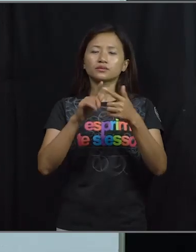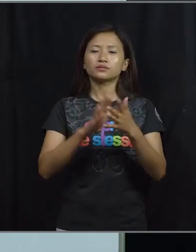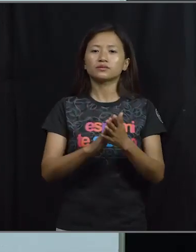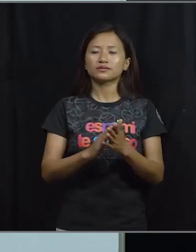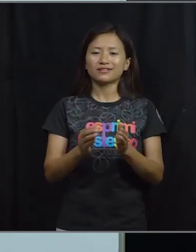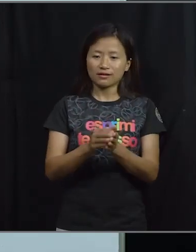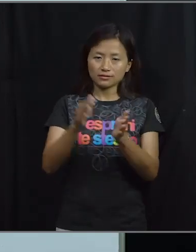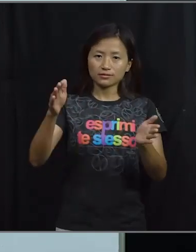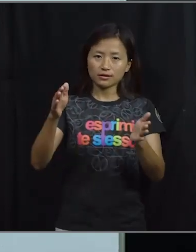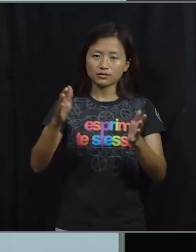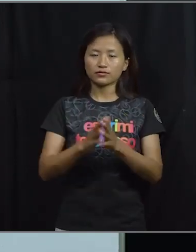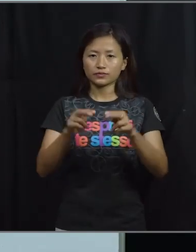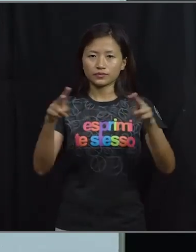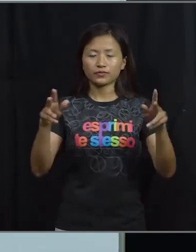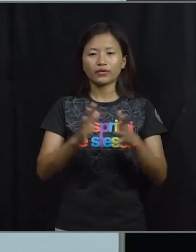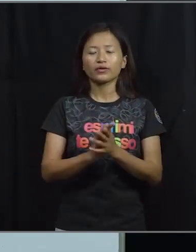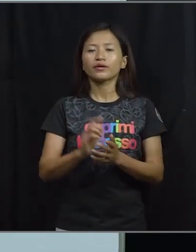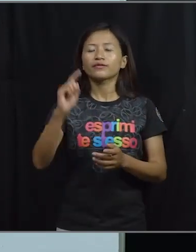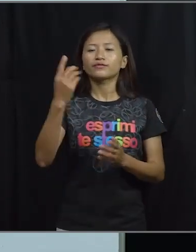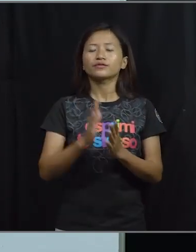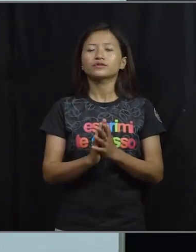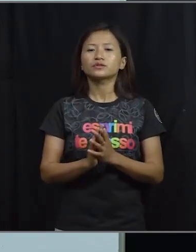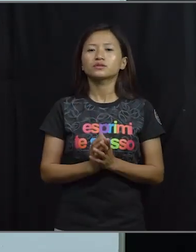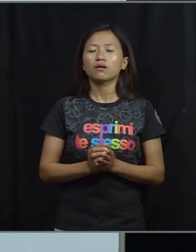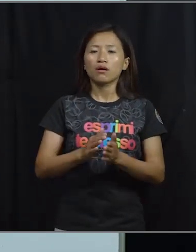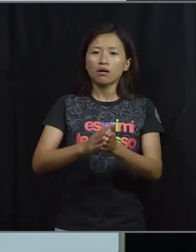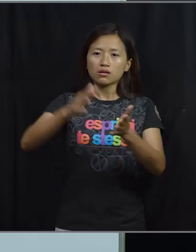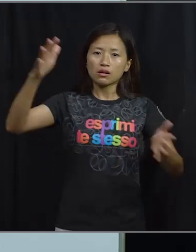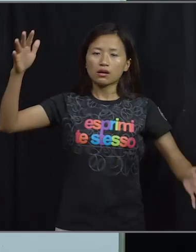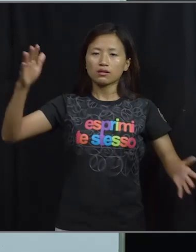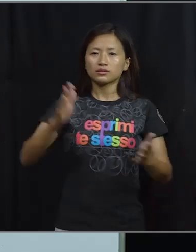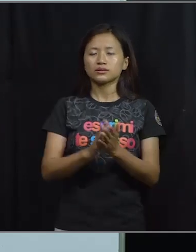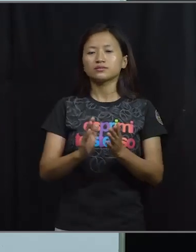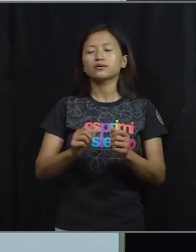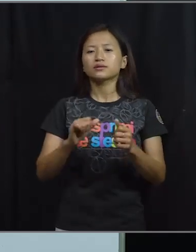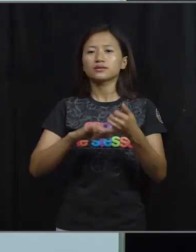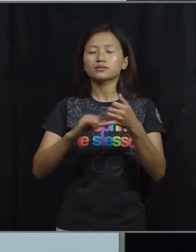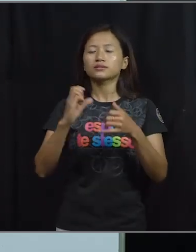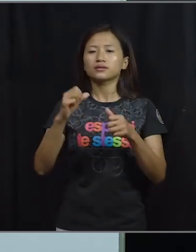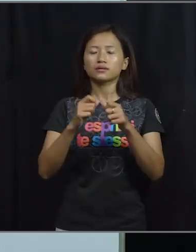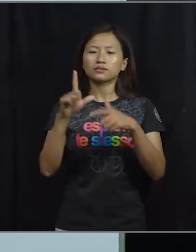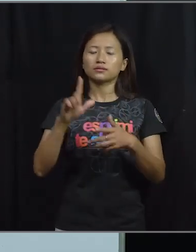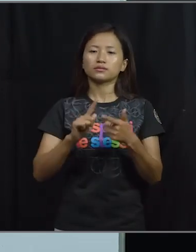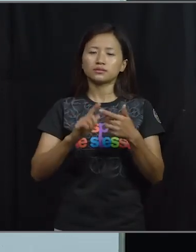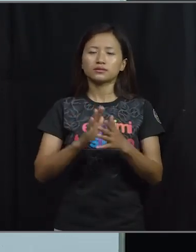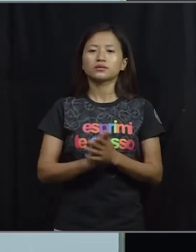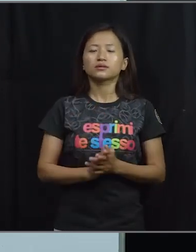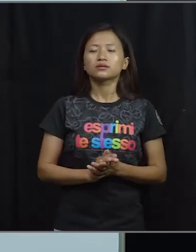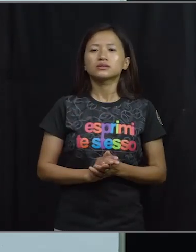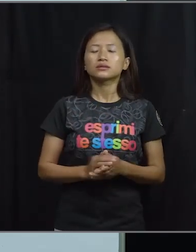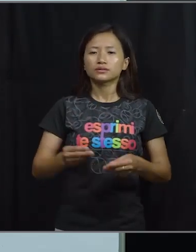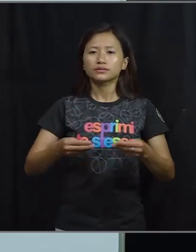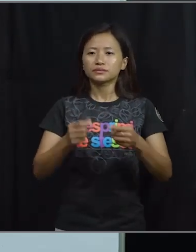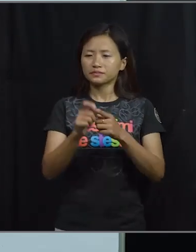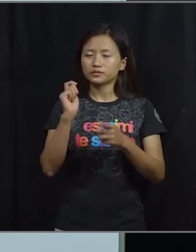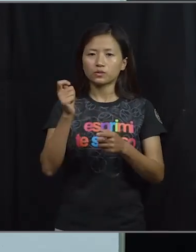of enterprises, and the first category is large-scale enterprises. And large-scale enterprises